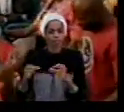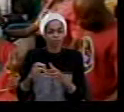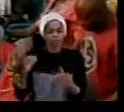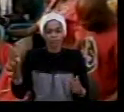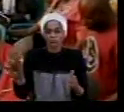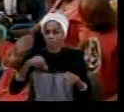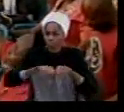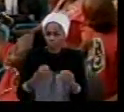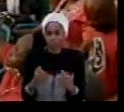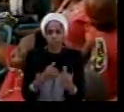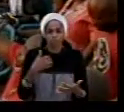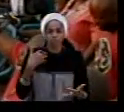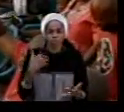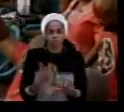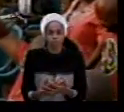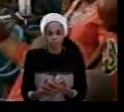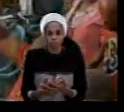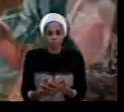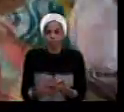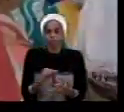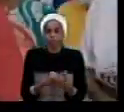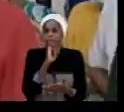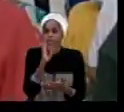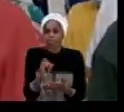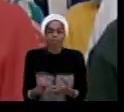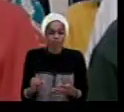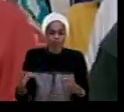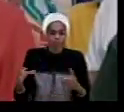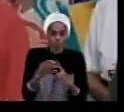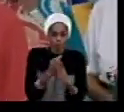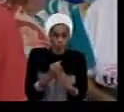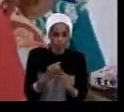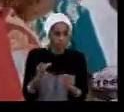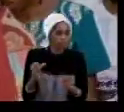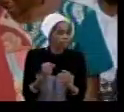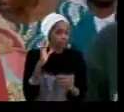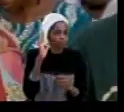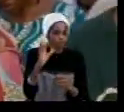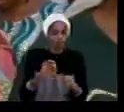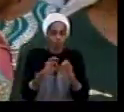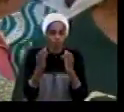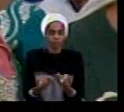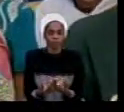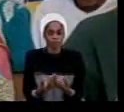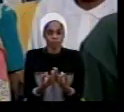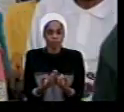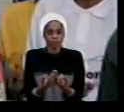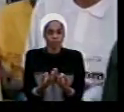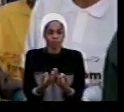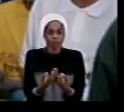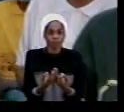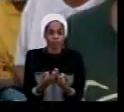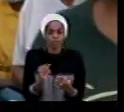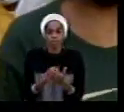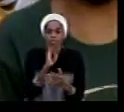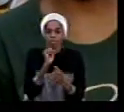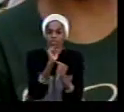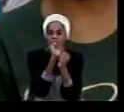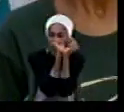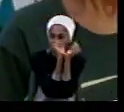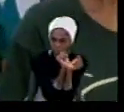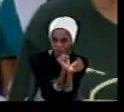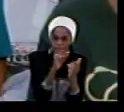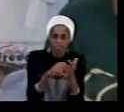snare holding your family in captivity. Every snare binding this land in